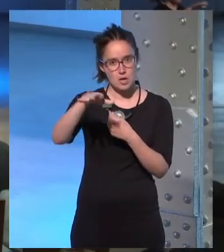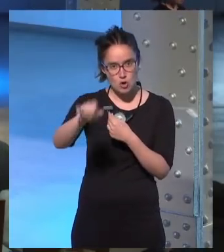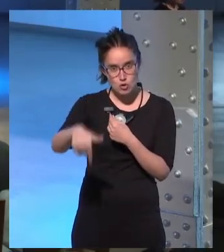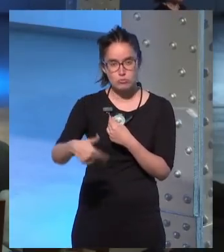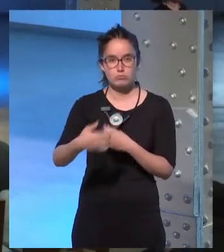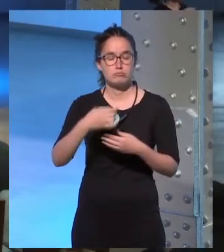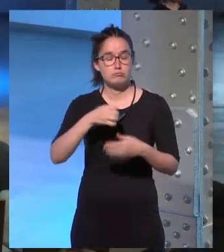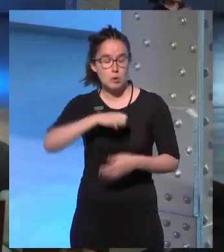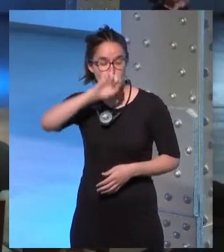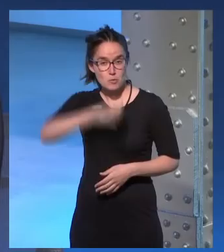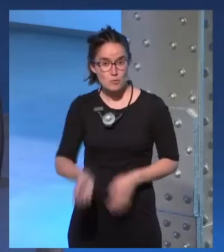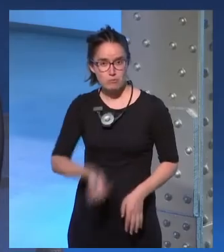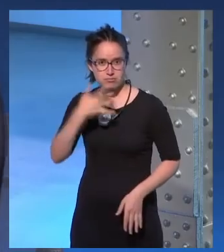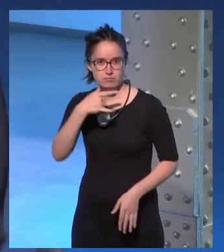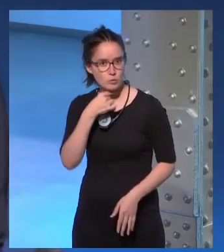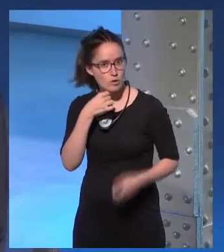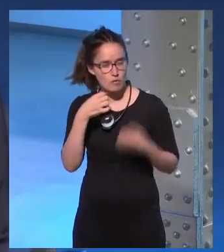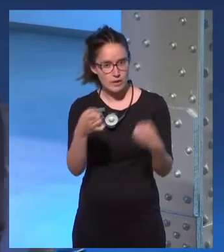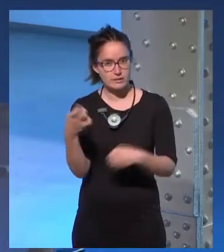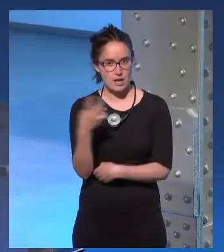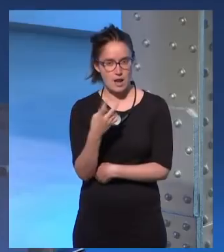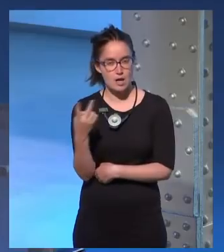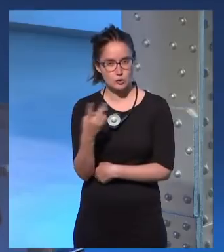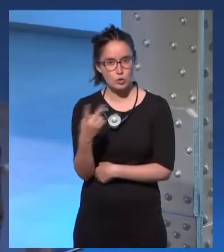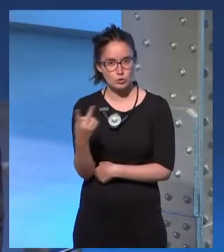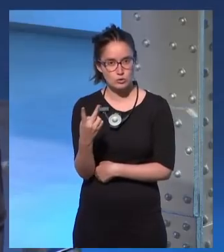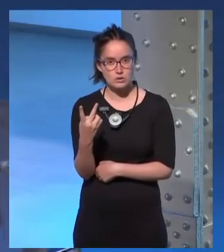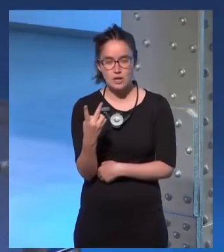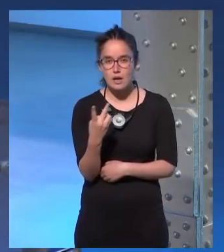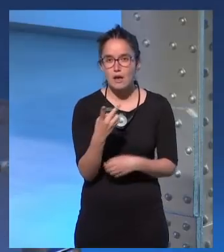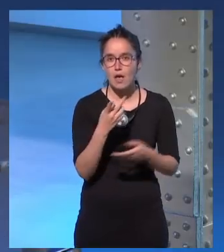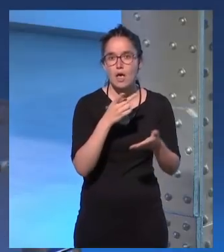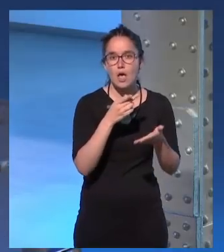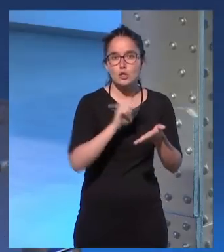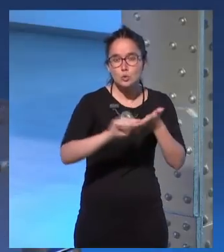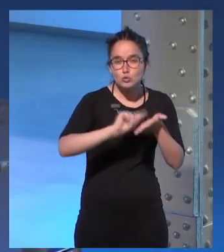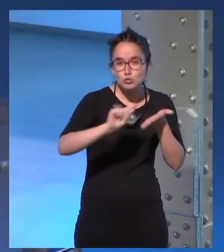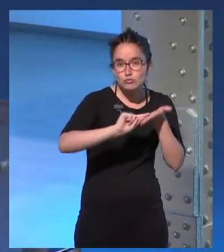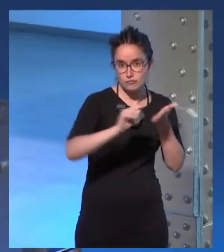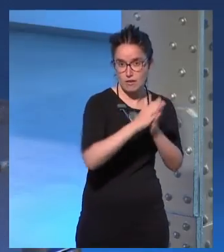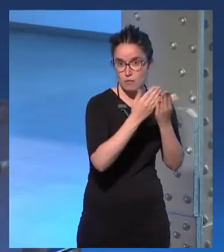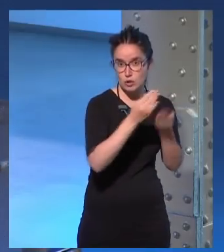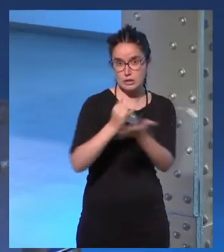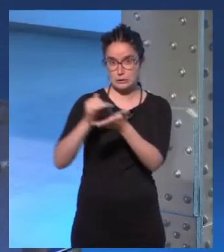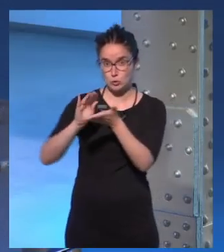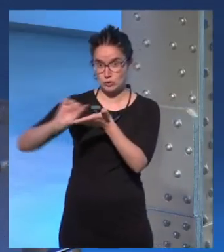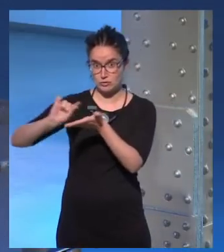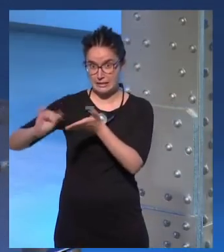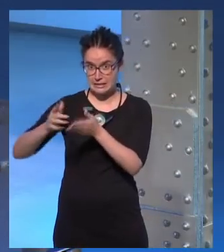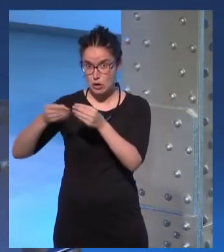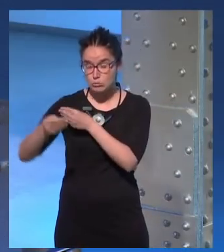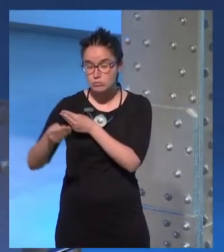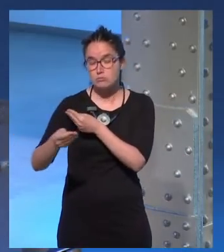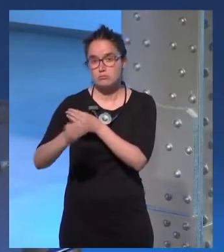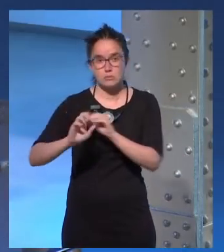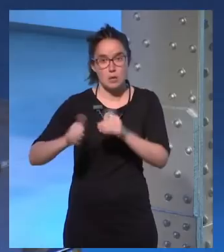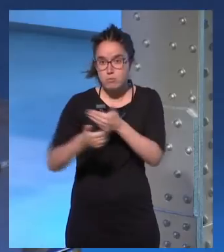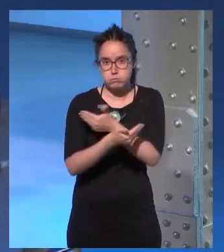very eager to speak with Kameron. We are fans of her work, both her essays and her novels,